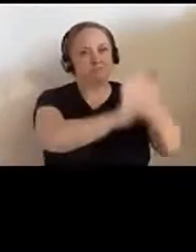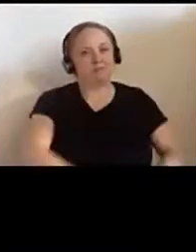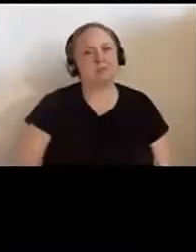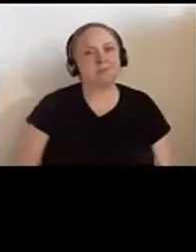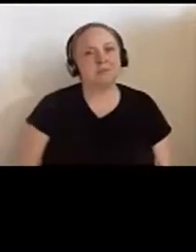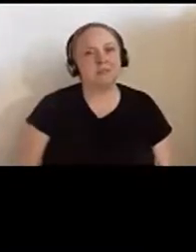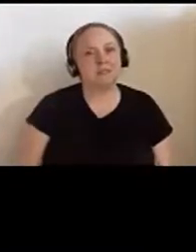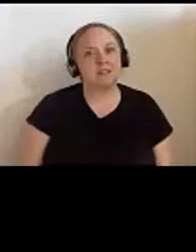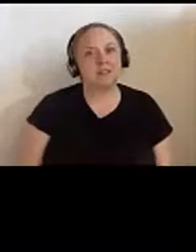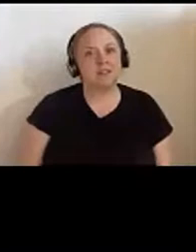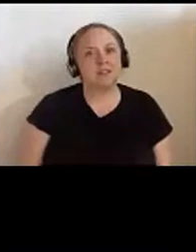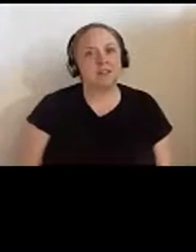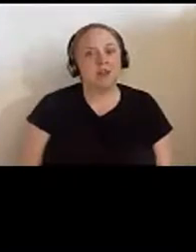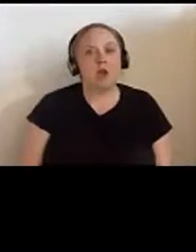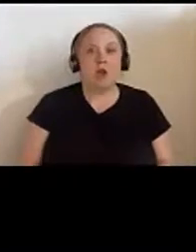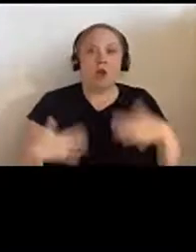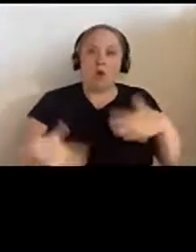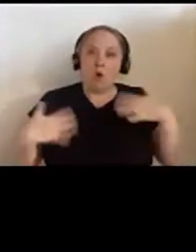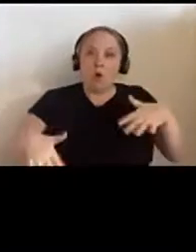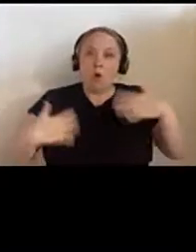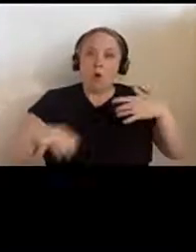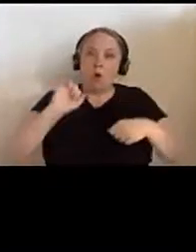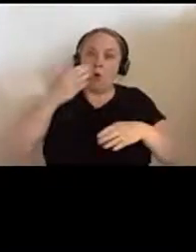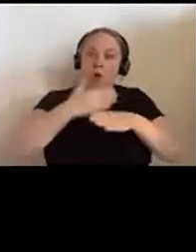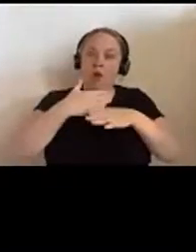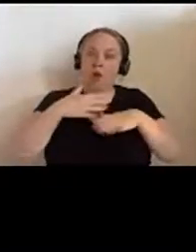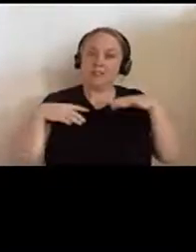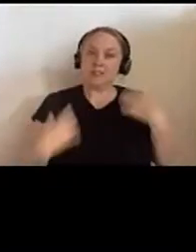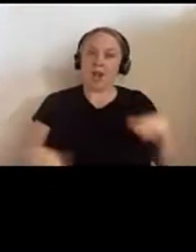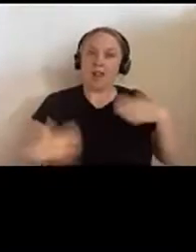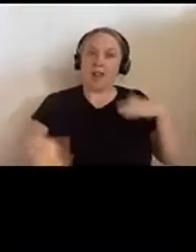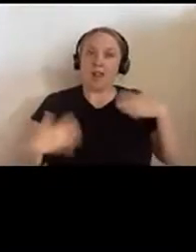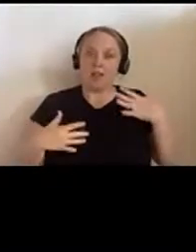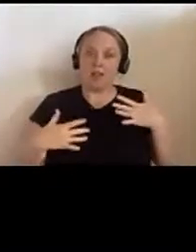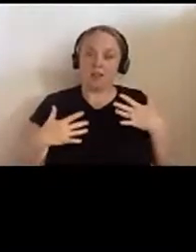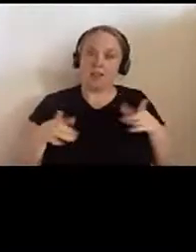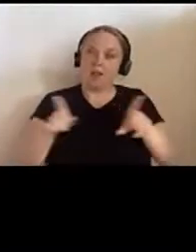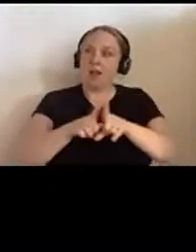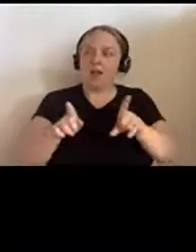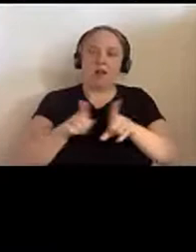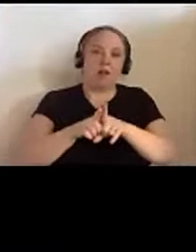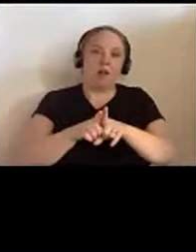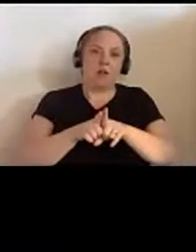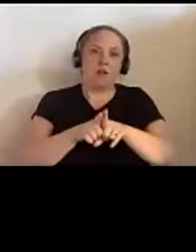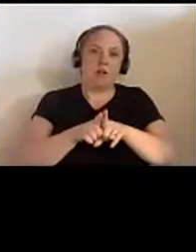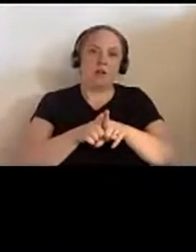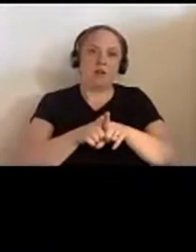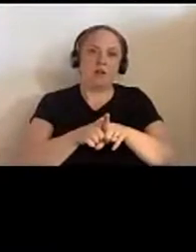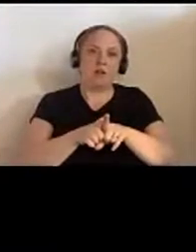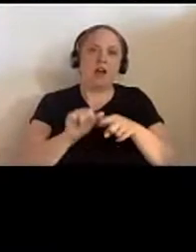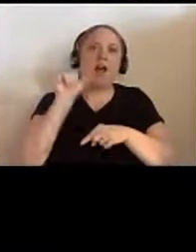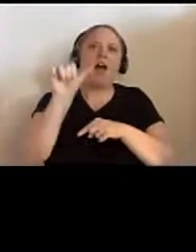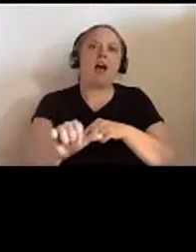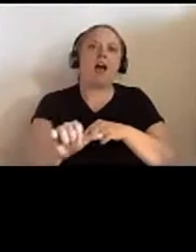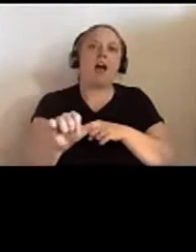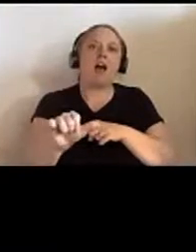I find this work incredibly stunning, and it's almost as though after the